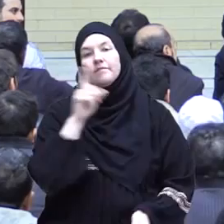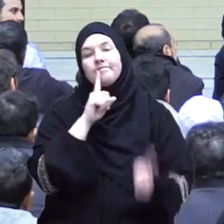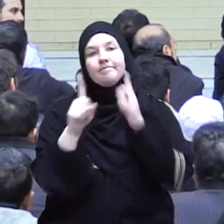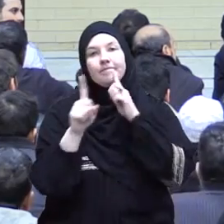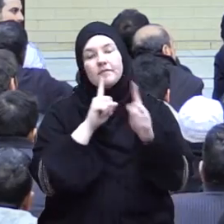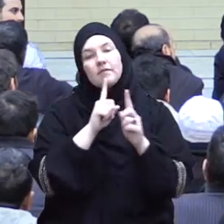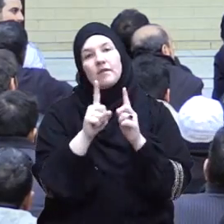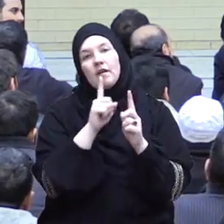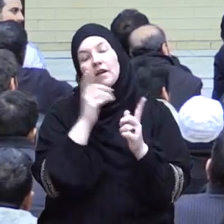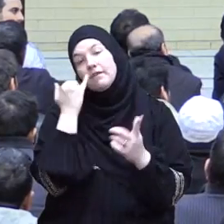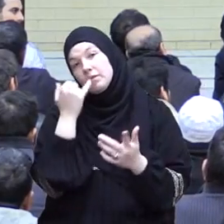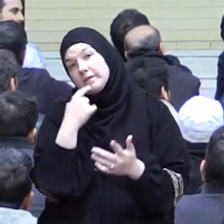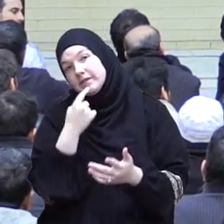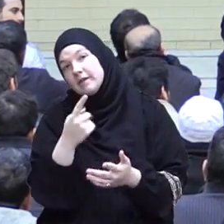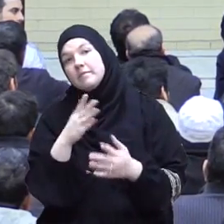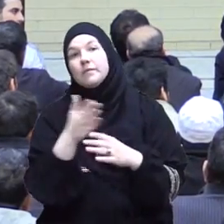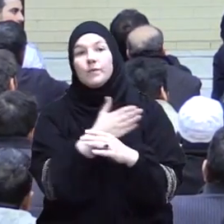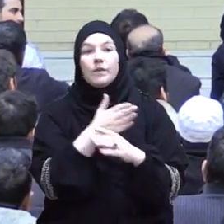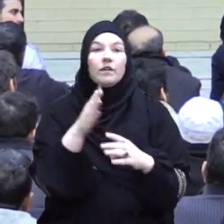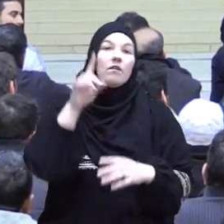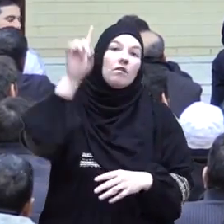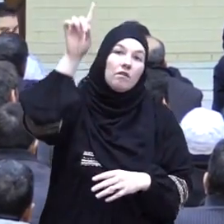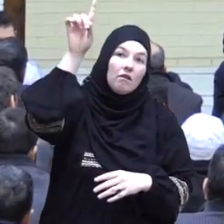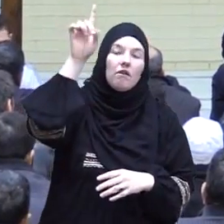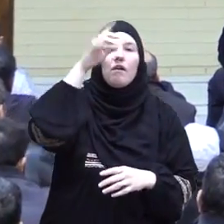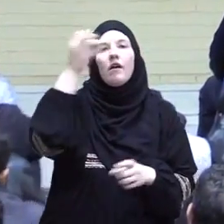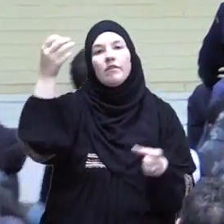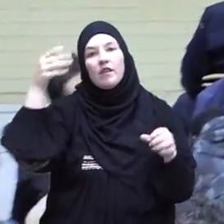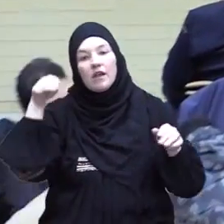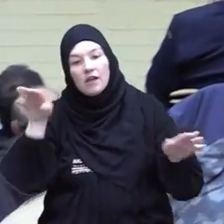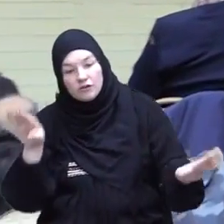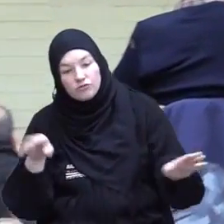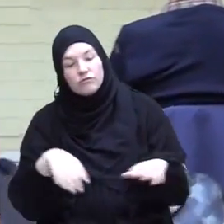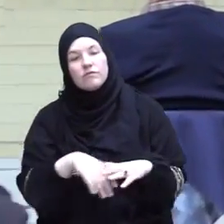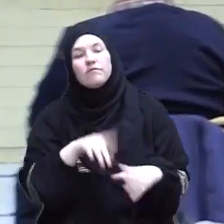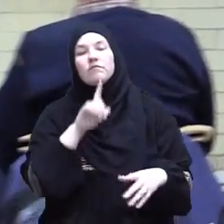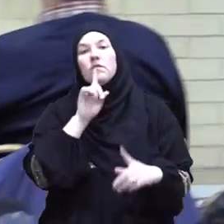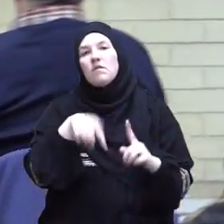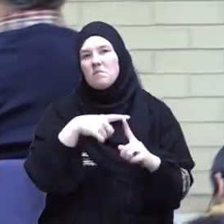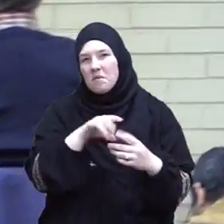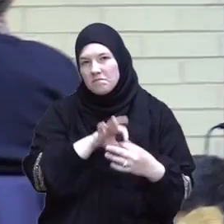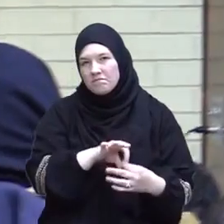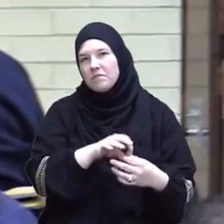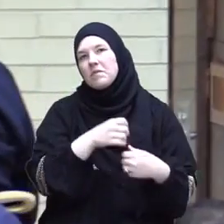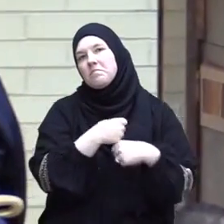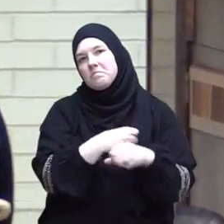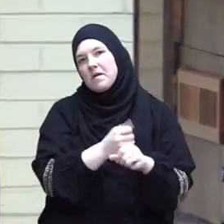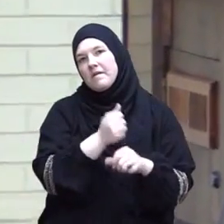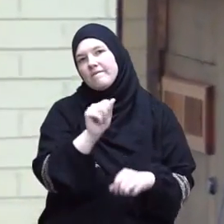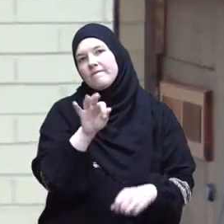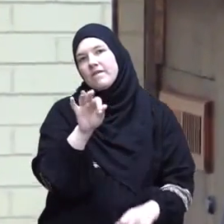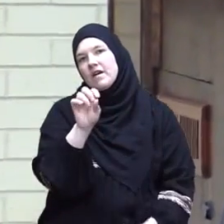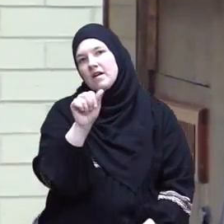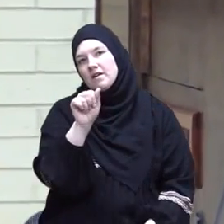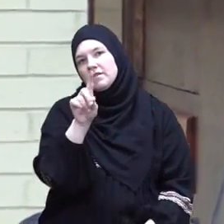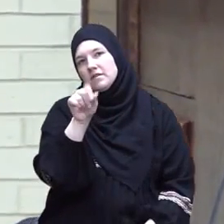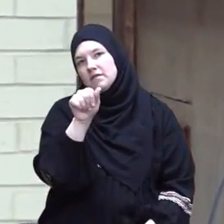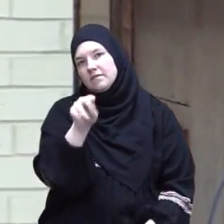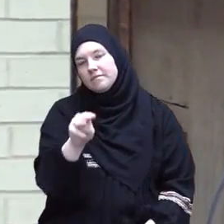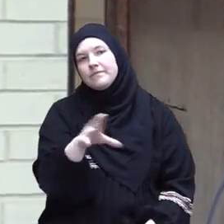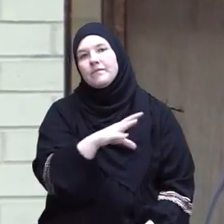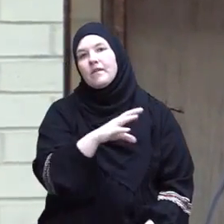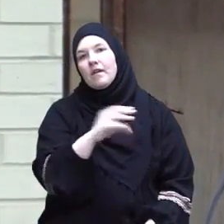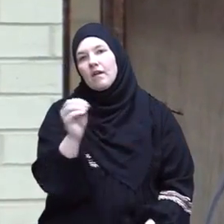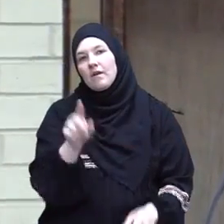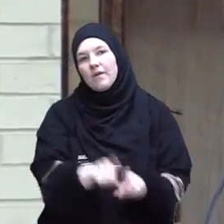dialogue, if you will, between Allah and the angels regarding the creation of Adam, and Allah subhanahu